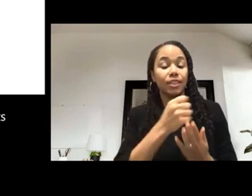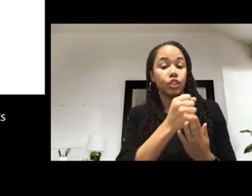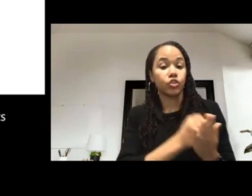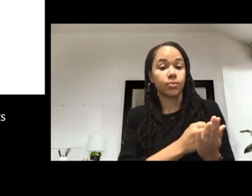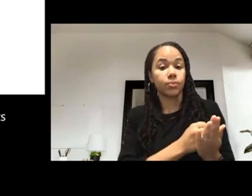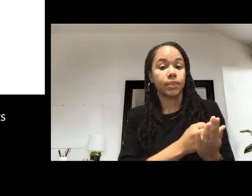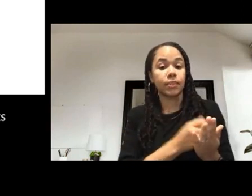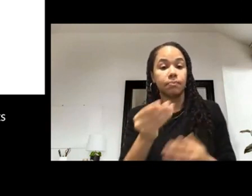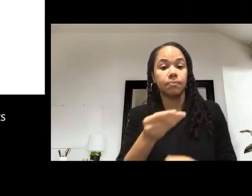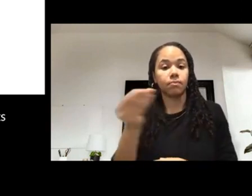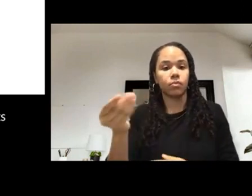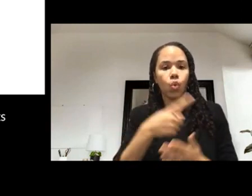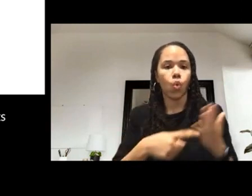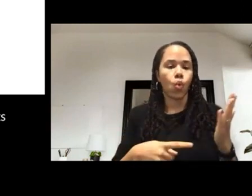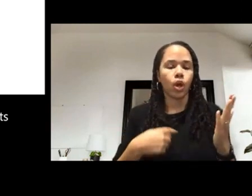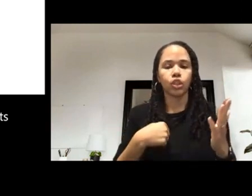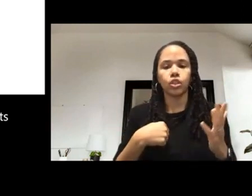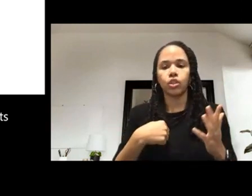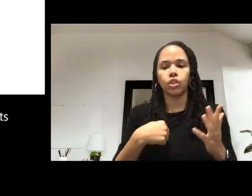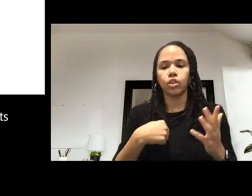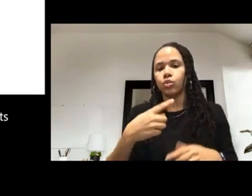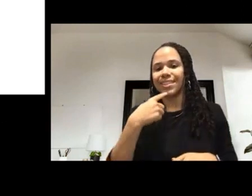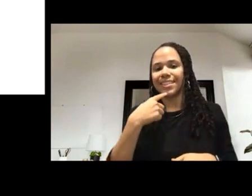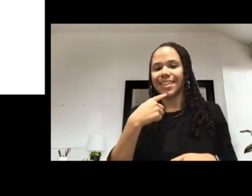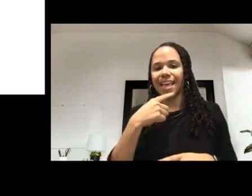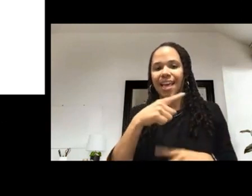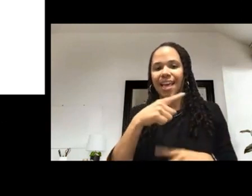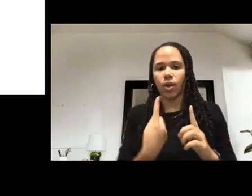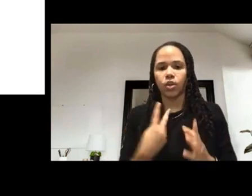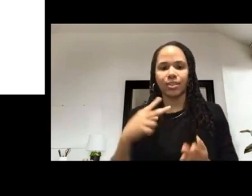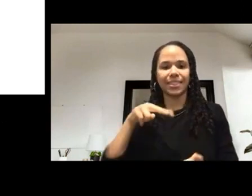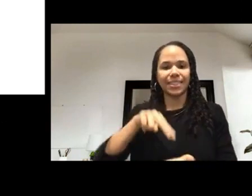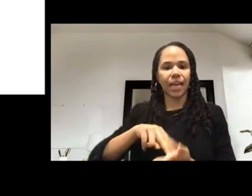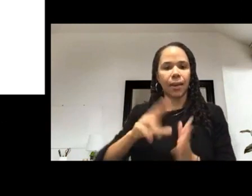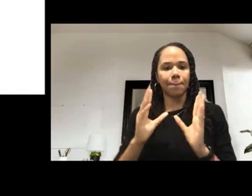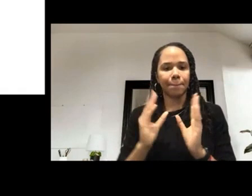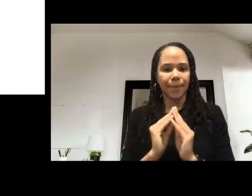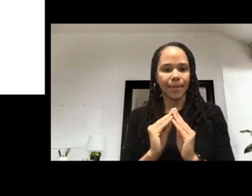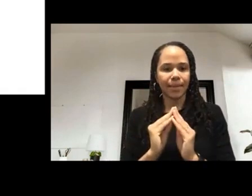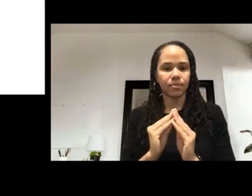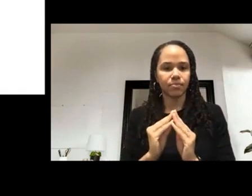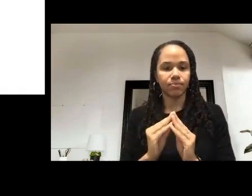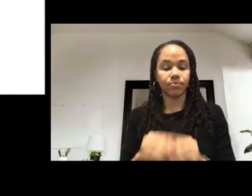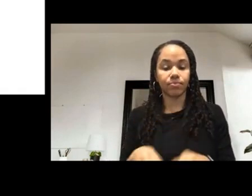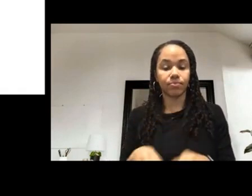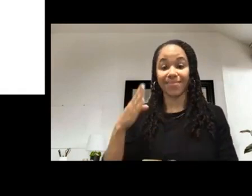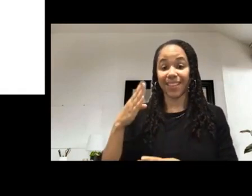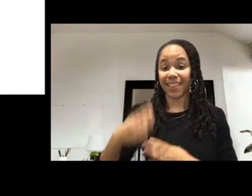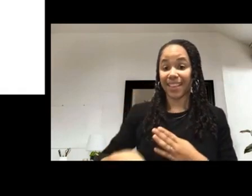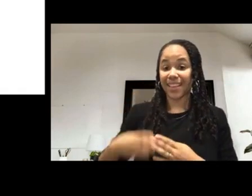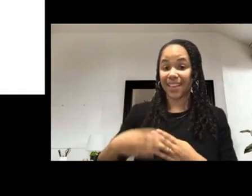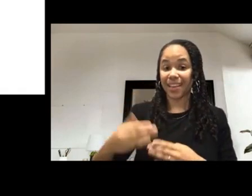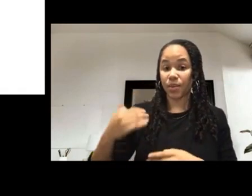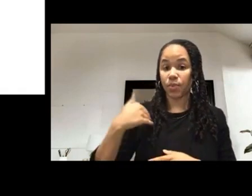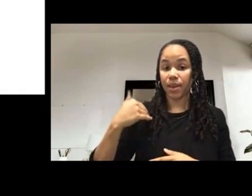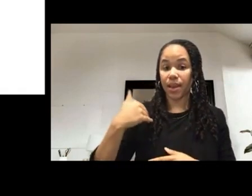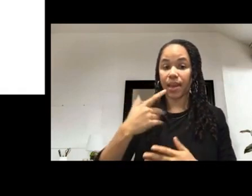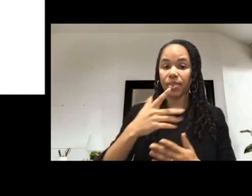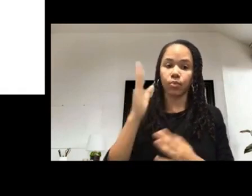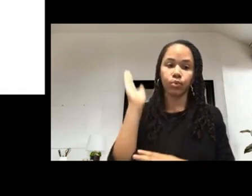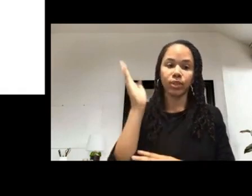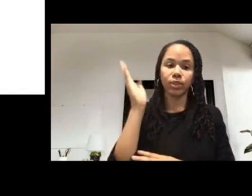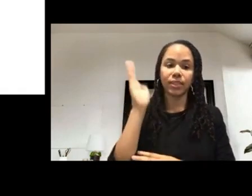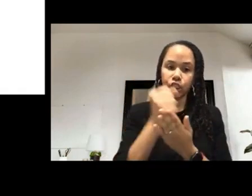you're in a stand-up meeting. At the end of the course, we had presentations, and we scaffolded the presentation script and tell them what to say. We gave them time